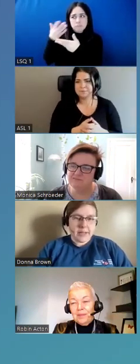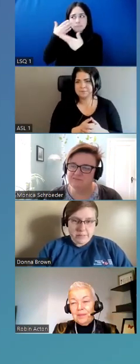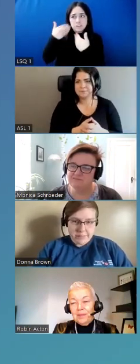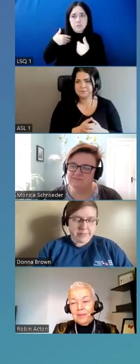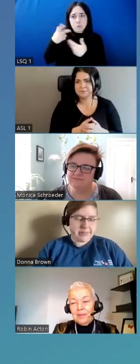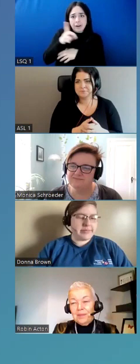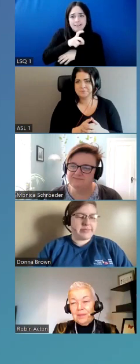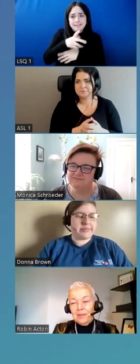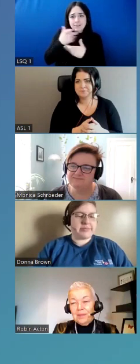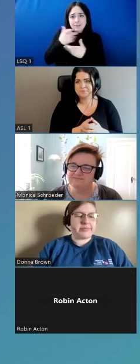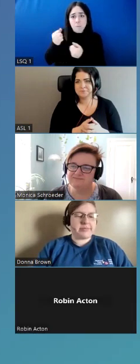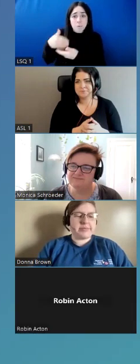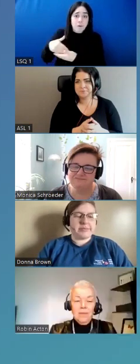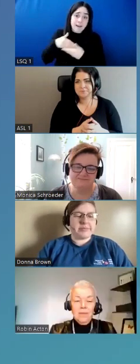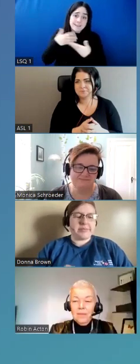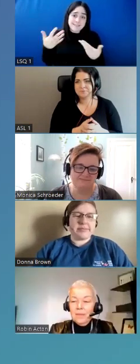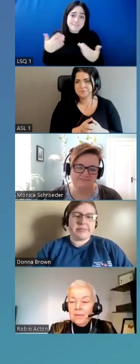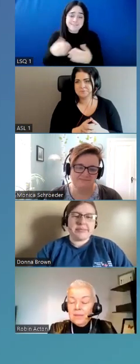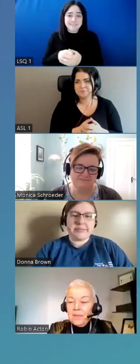Thank you.